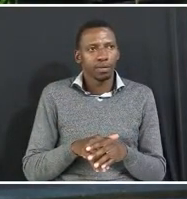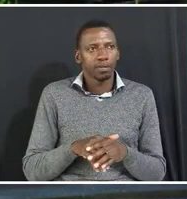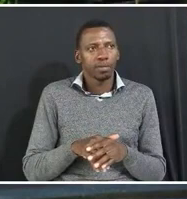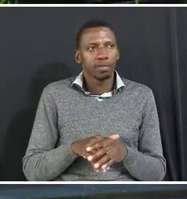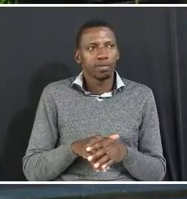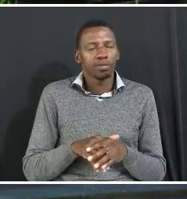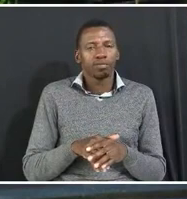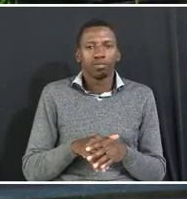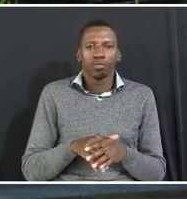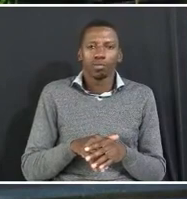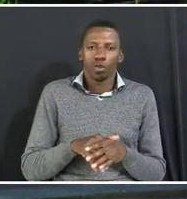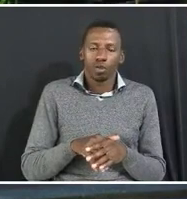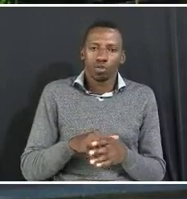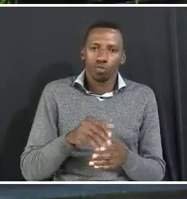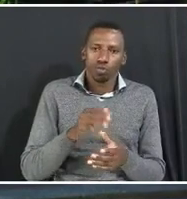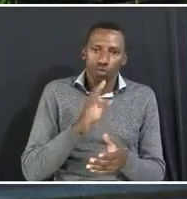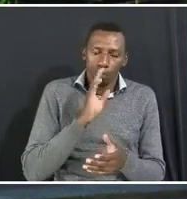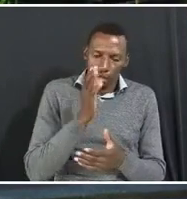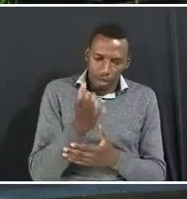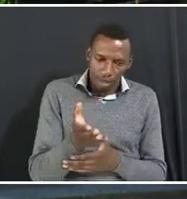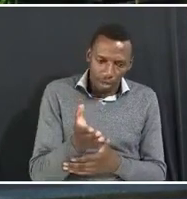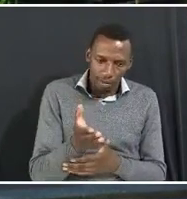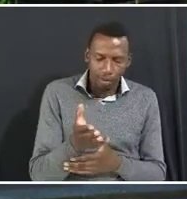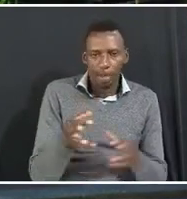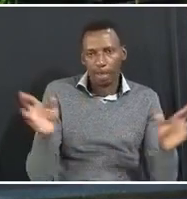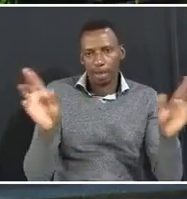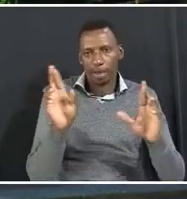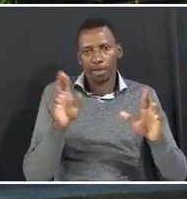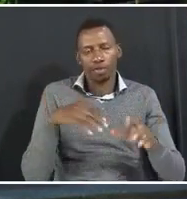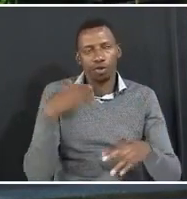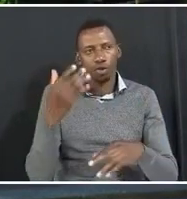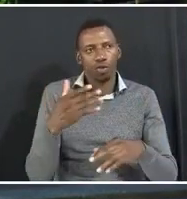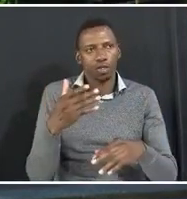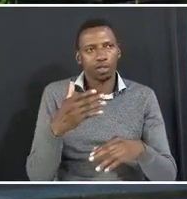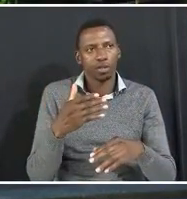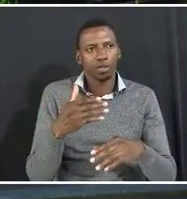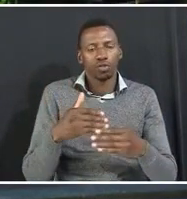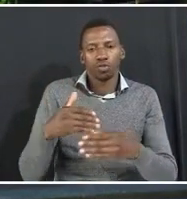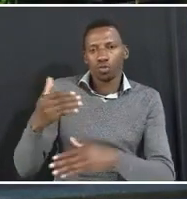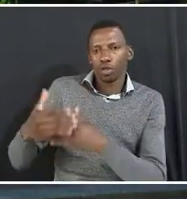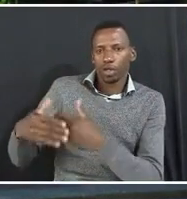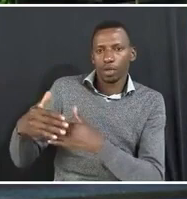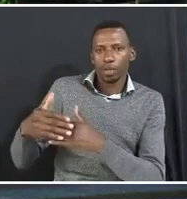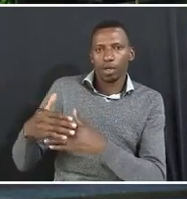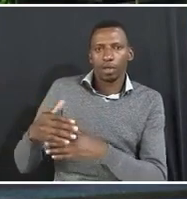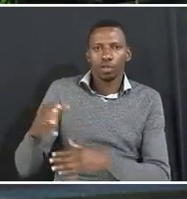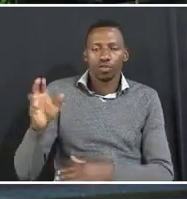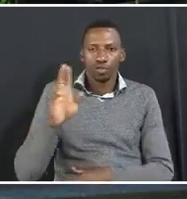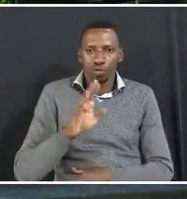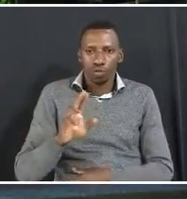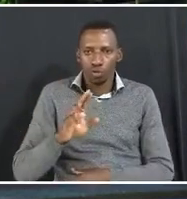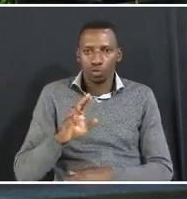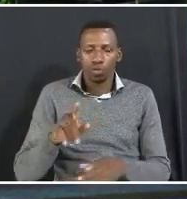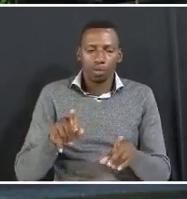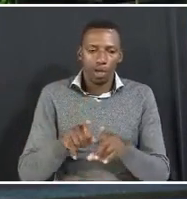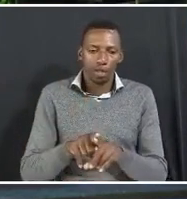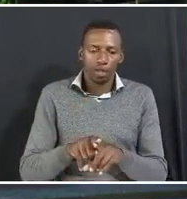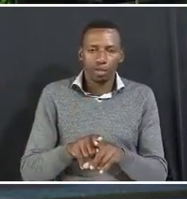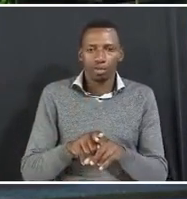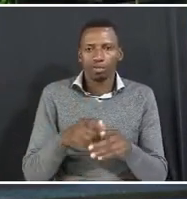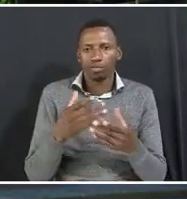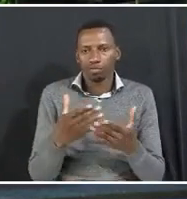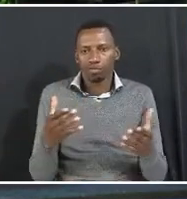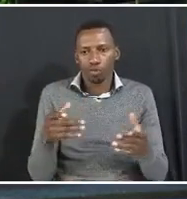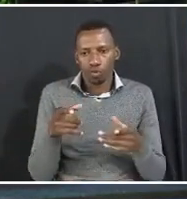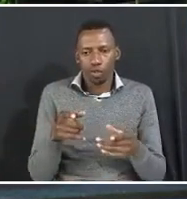an asset that can actually be there and available to the neighborhood to be used as tools in this particular